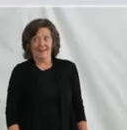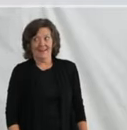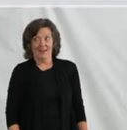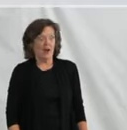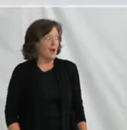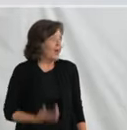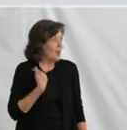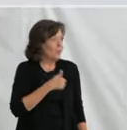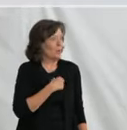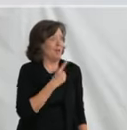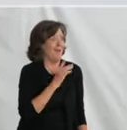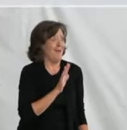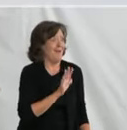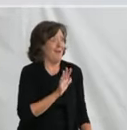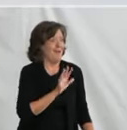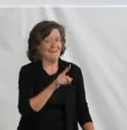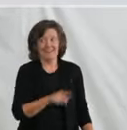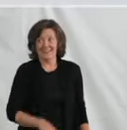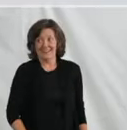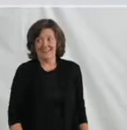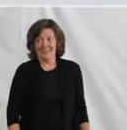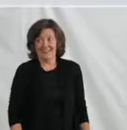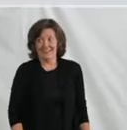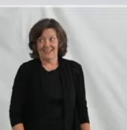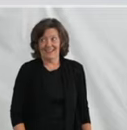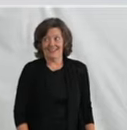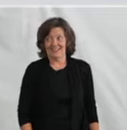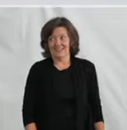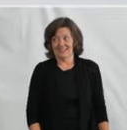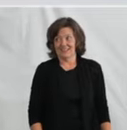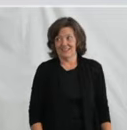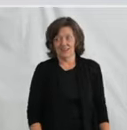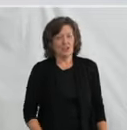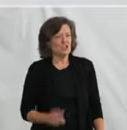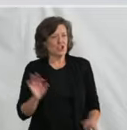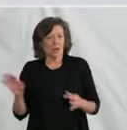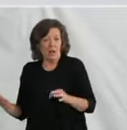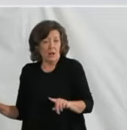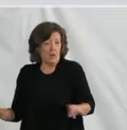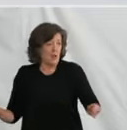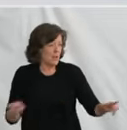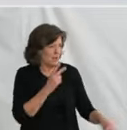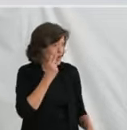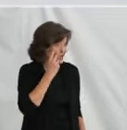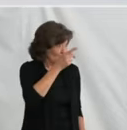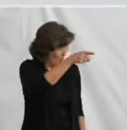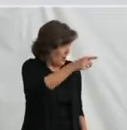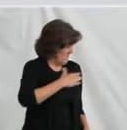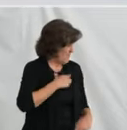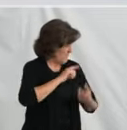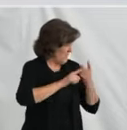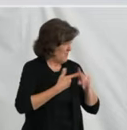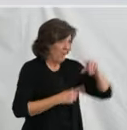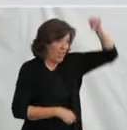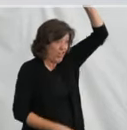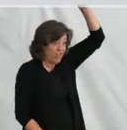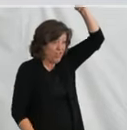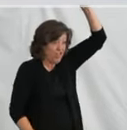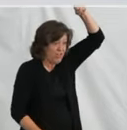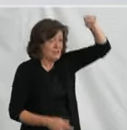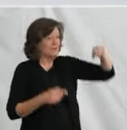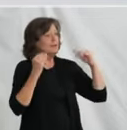And we were all like, ah. And she got about this far around. And she looked, and she saw Skeeter. And she said, well, Lordy,